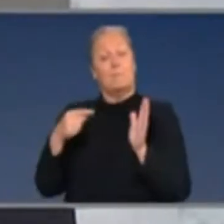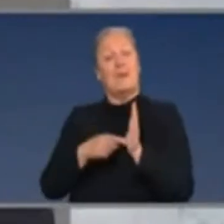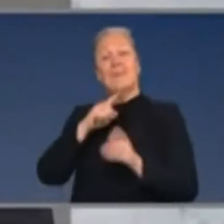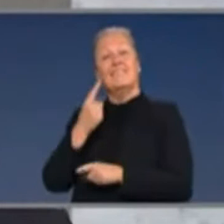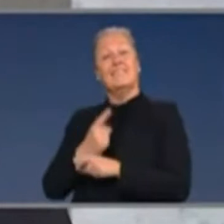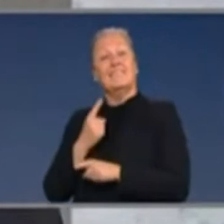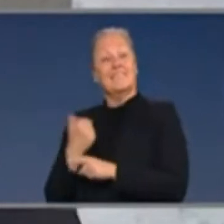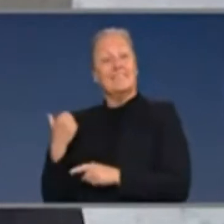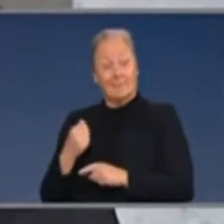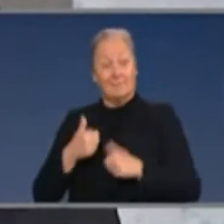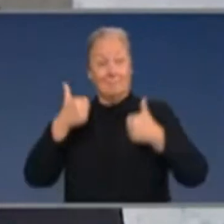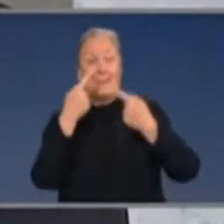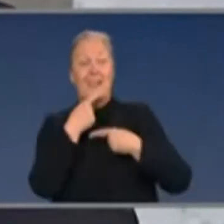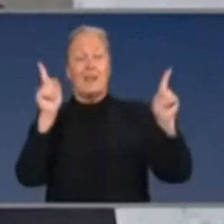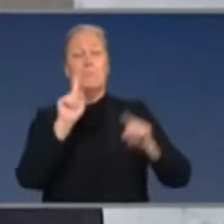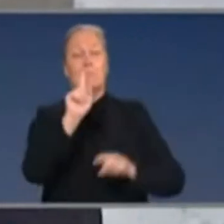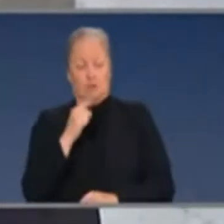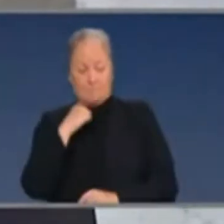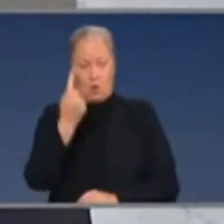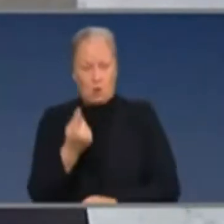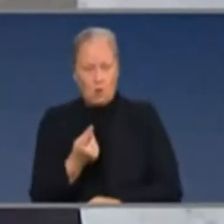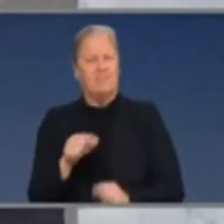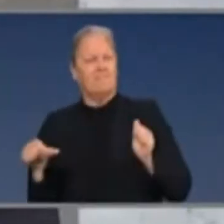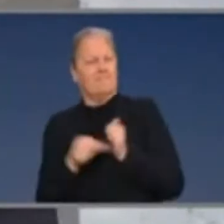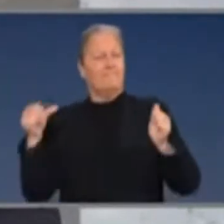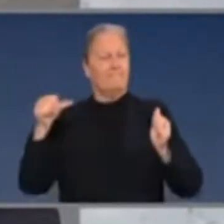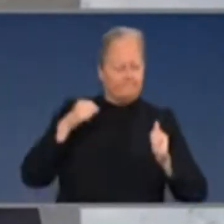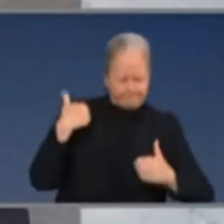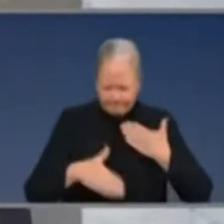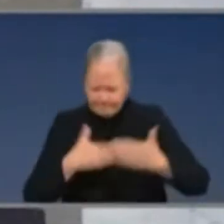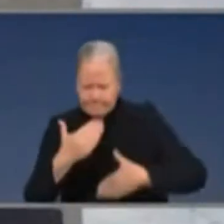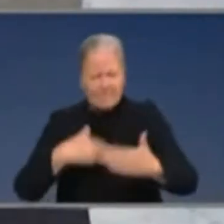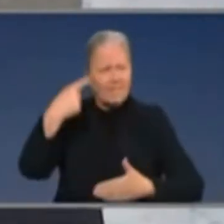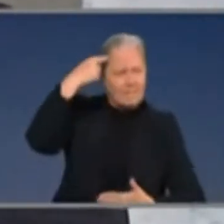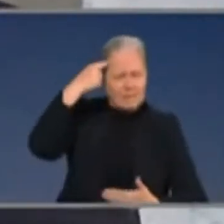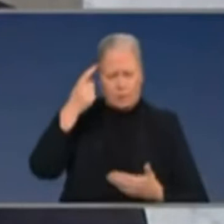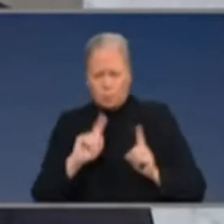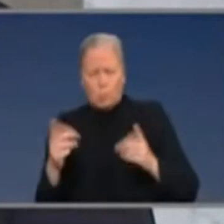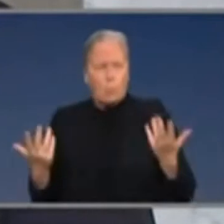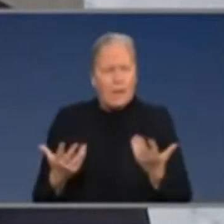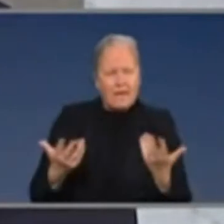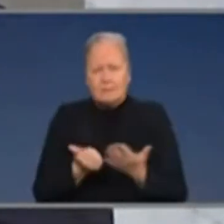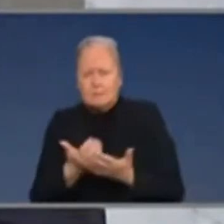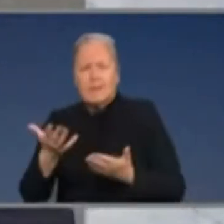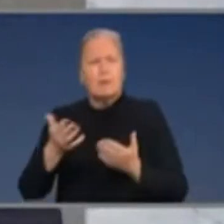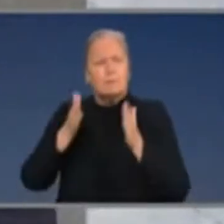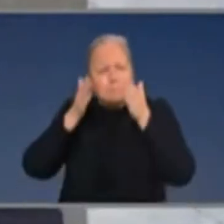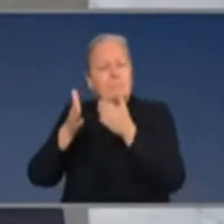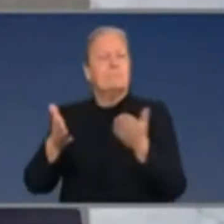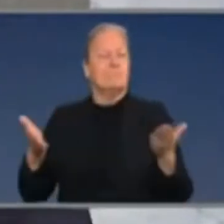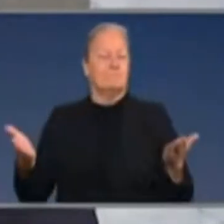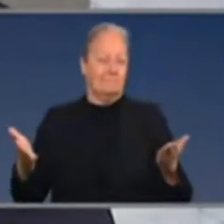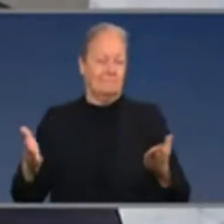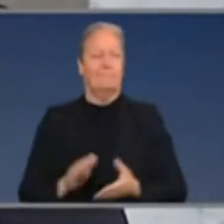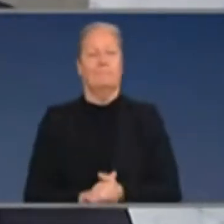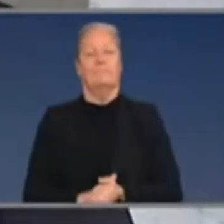starts tomorrow, because that is one of the key areas that we're looking to adjust, and Ken and Pat will have a bit more to say about that in the